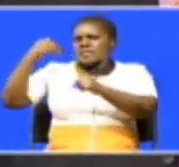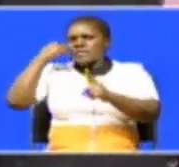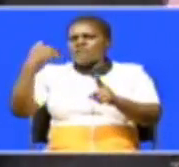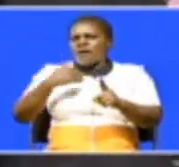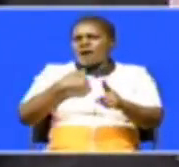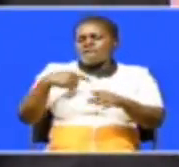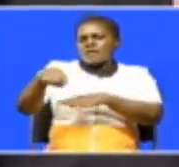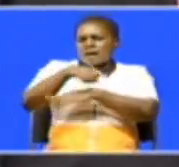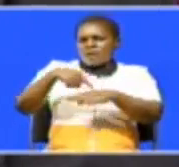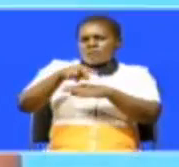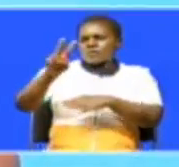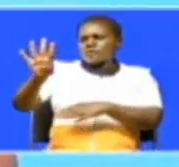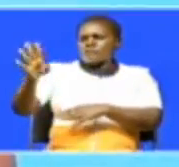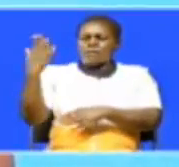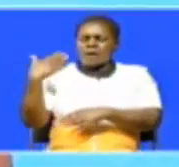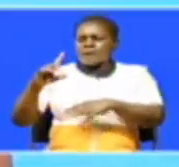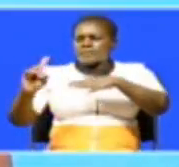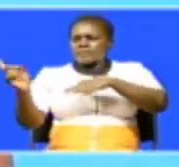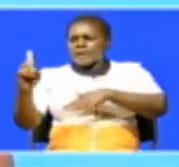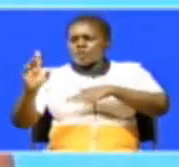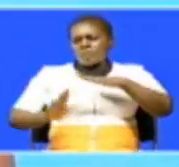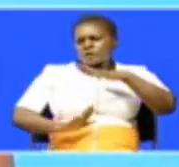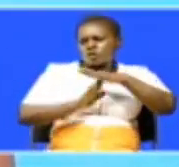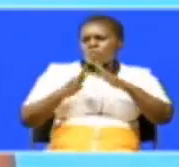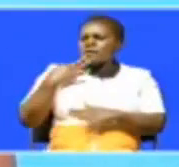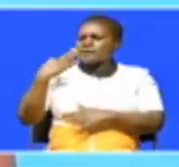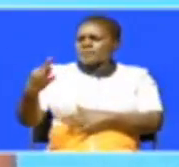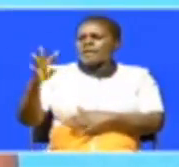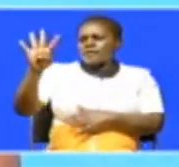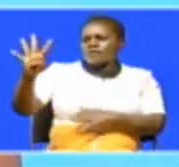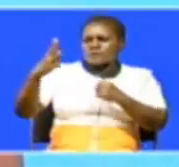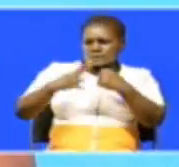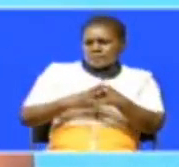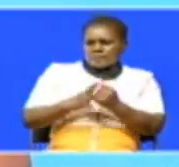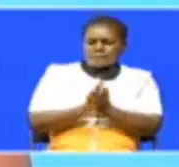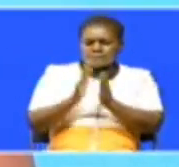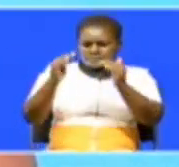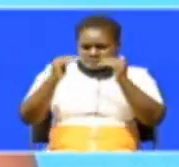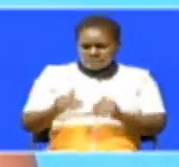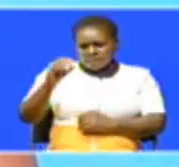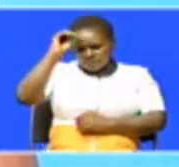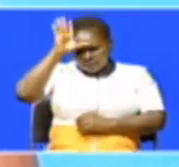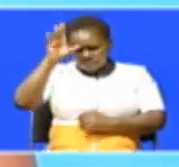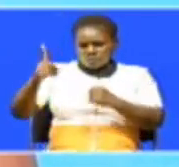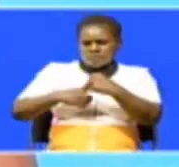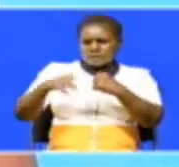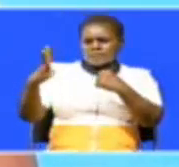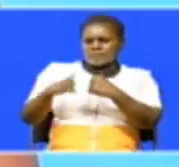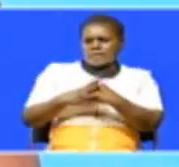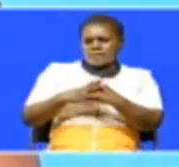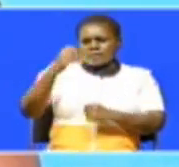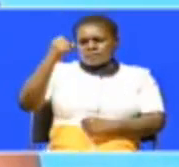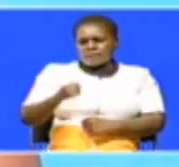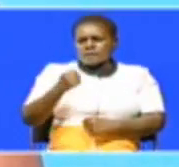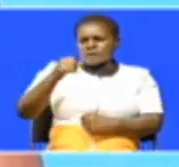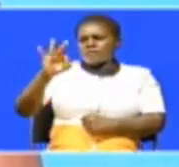in the last 24 hours. Nairobi continues to lead with 349 cases. Kiambu has 69,